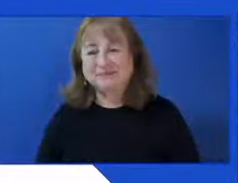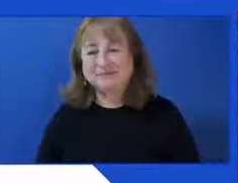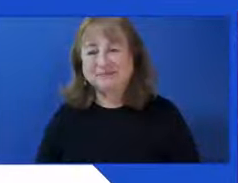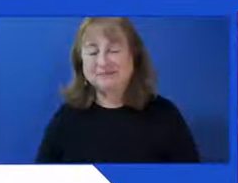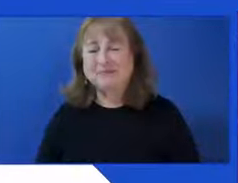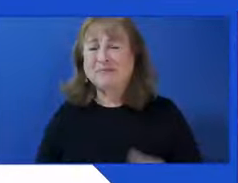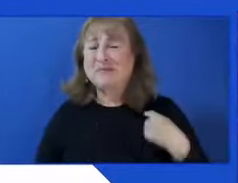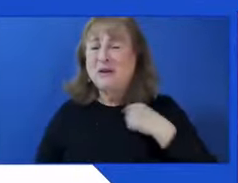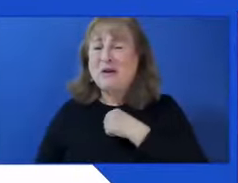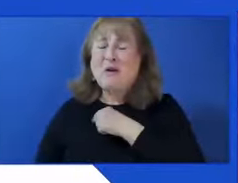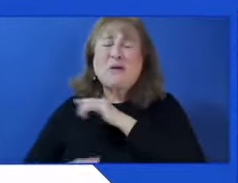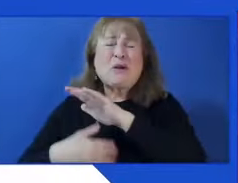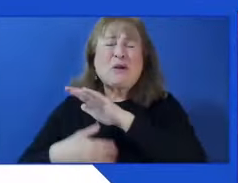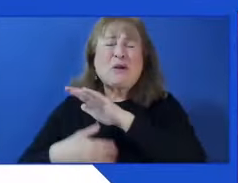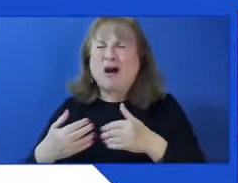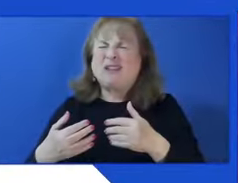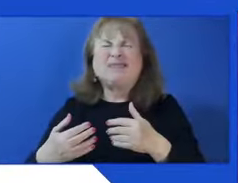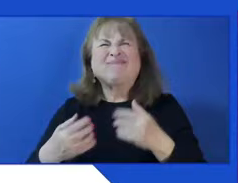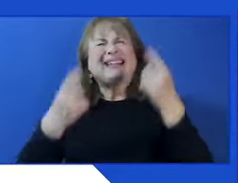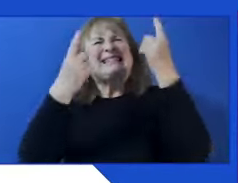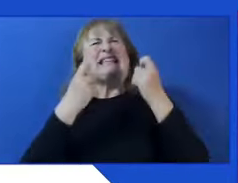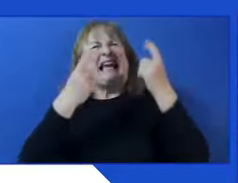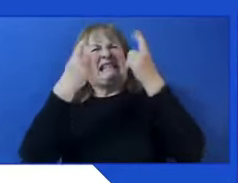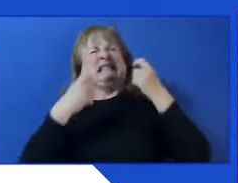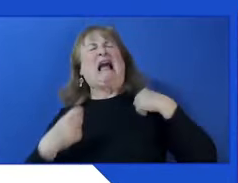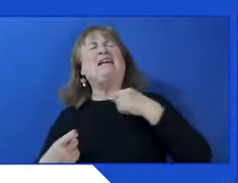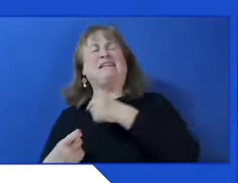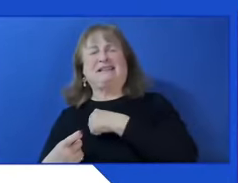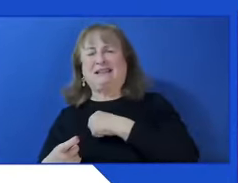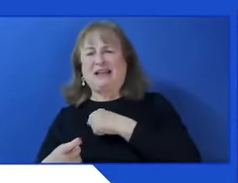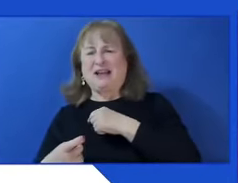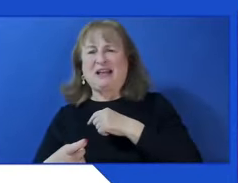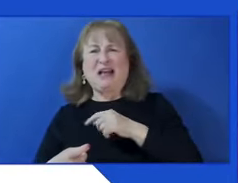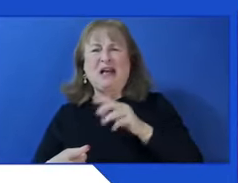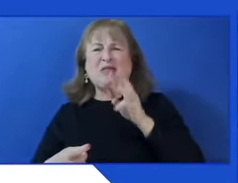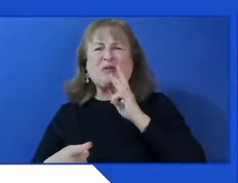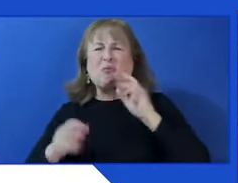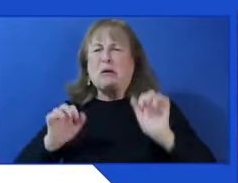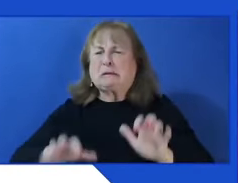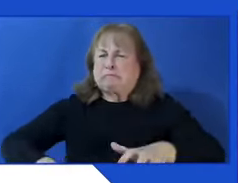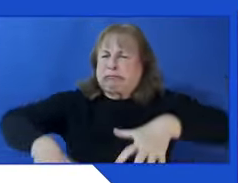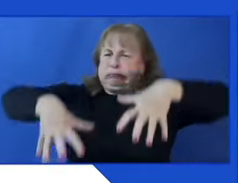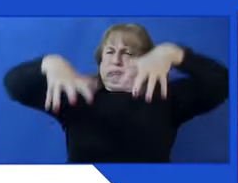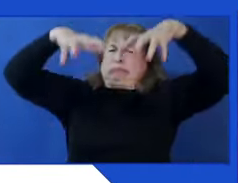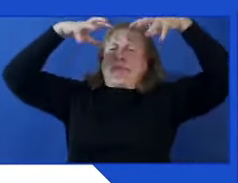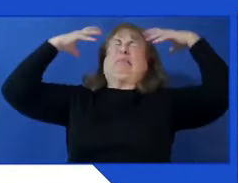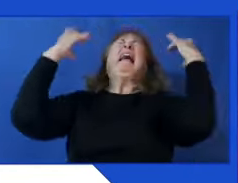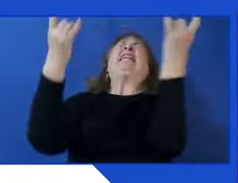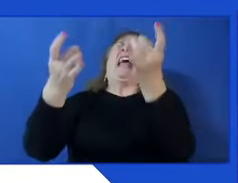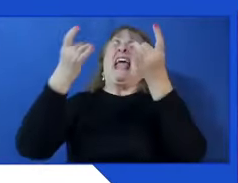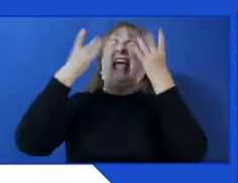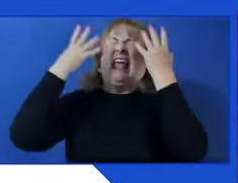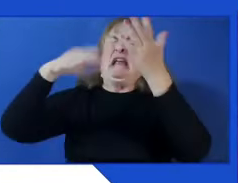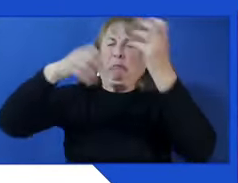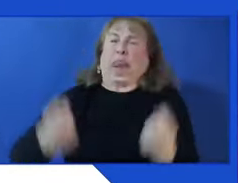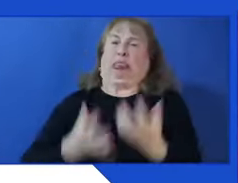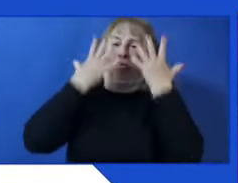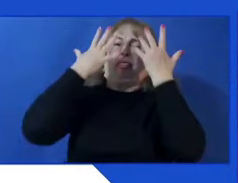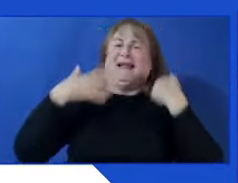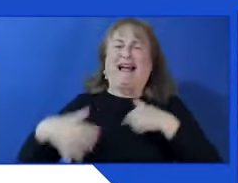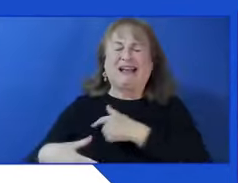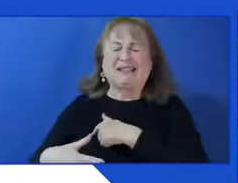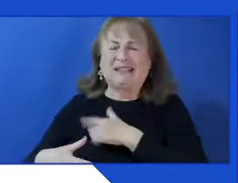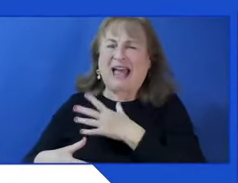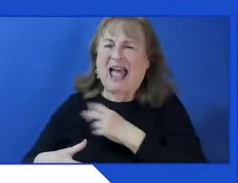We are all being tested. A tsunami of hate has crashed down upon us, and then a